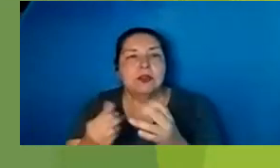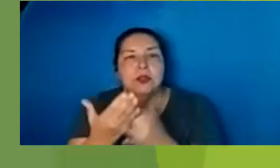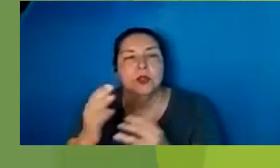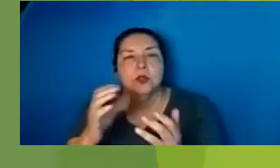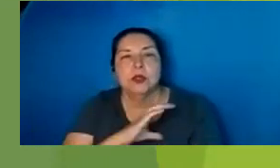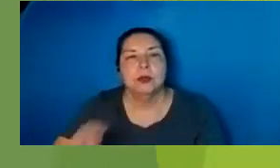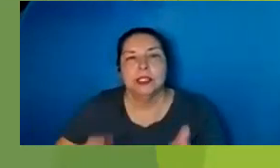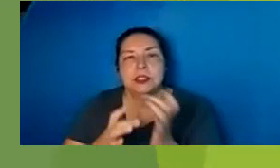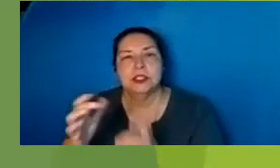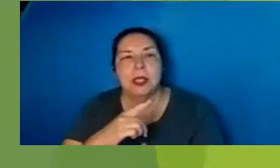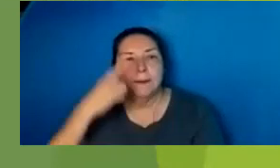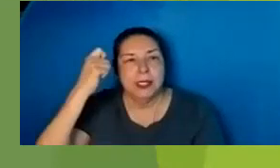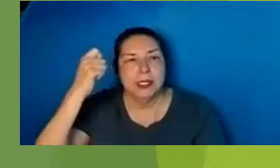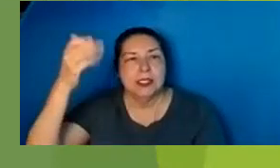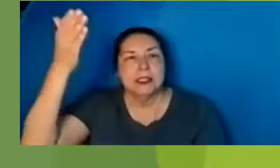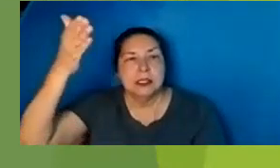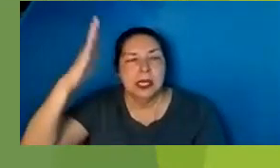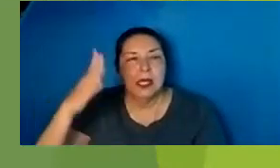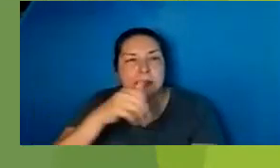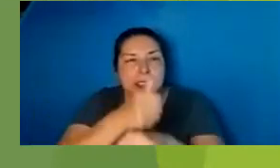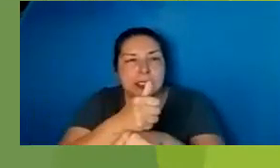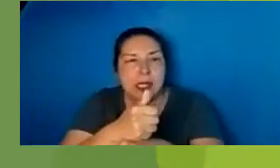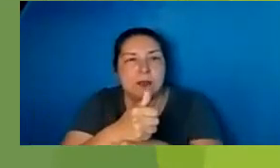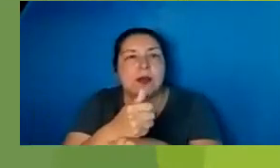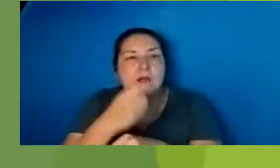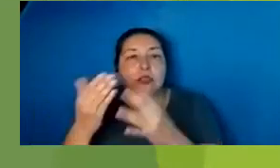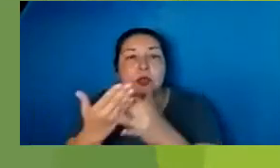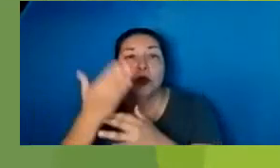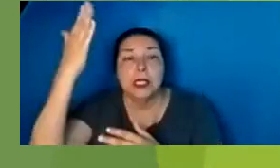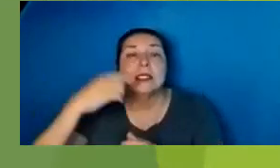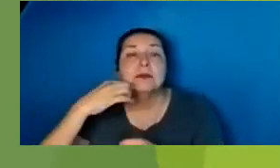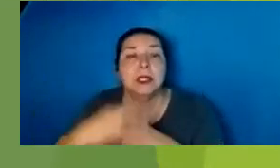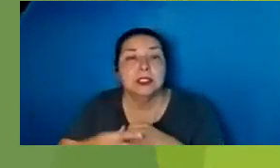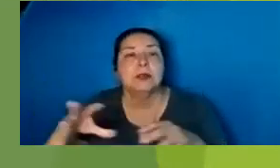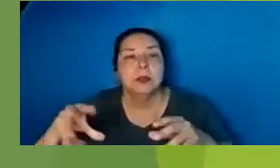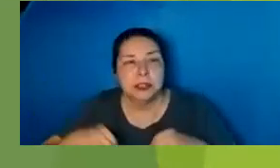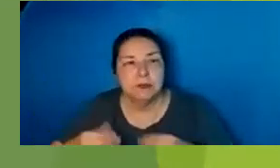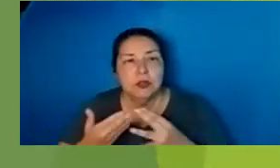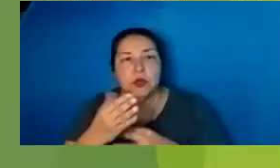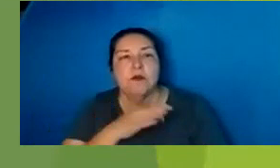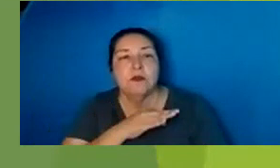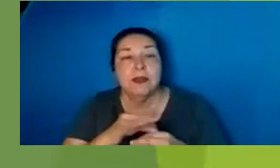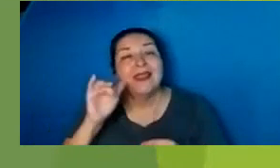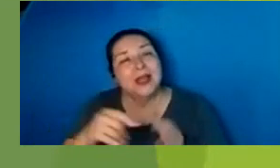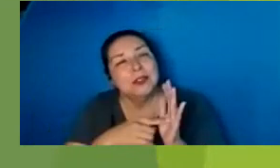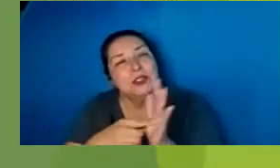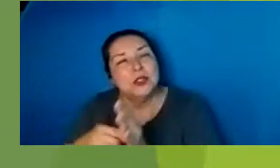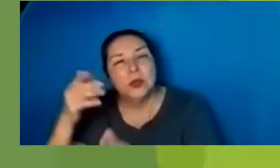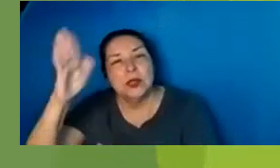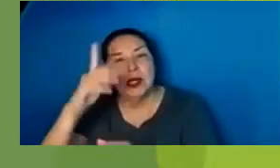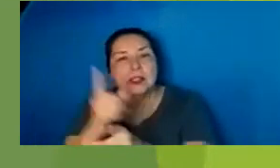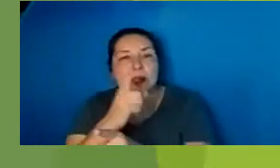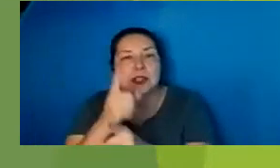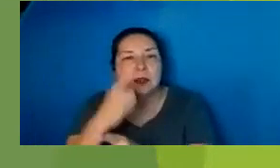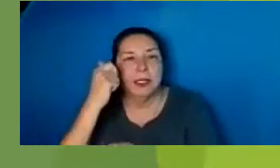propitiation by his blood, to be received by faith. This was to show God's righteousness,